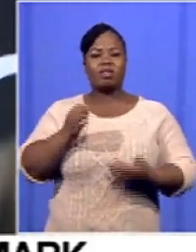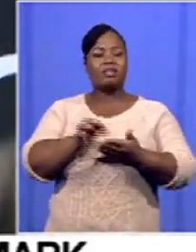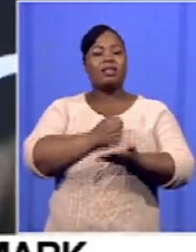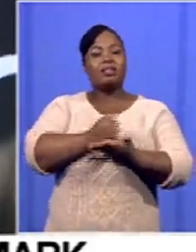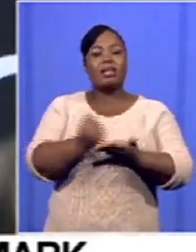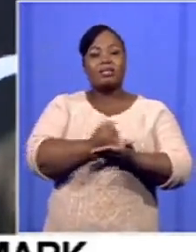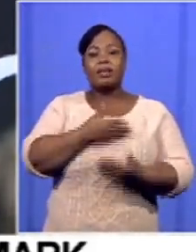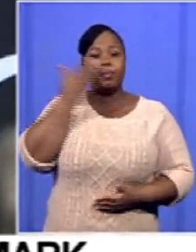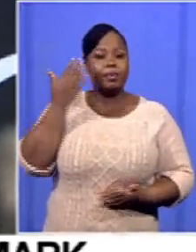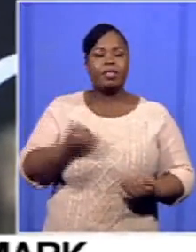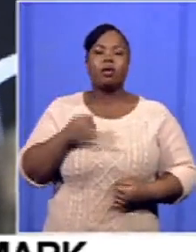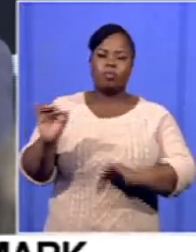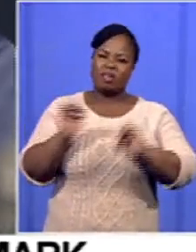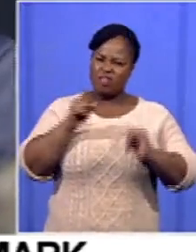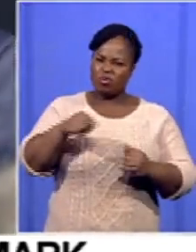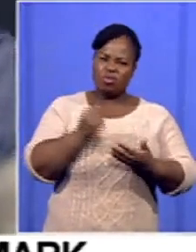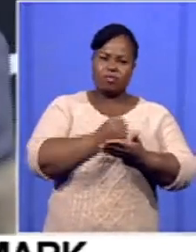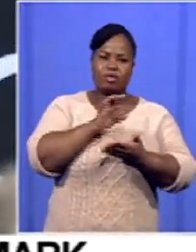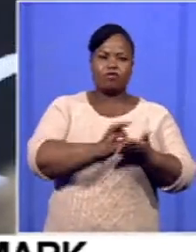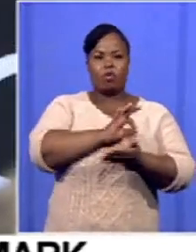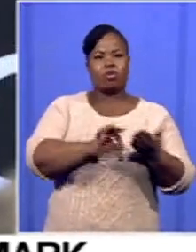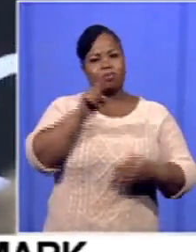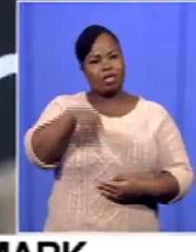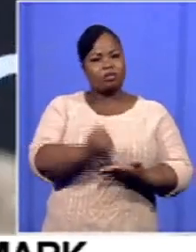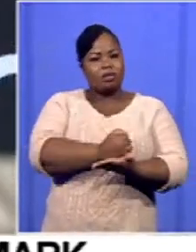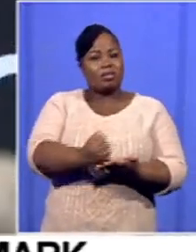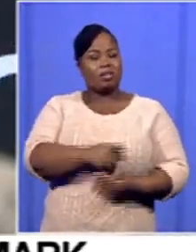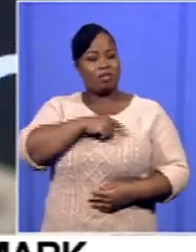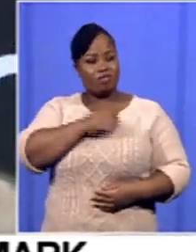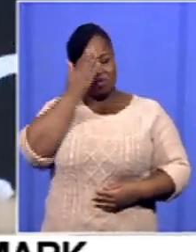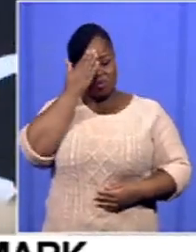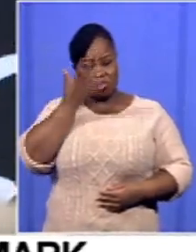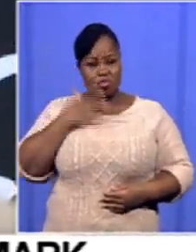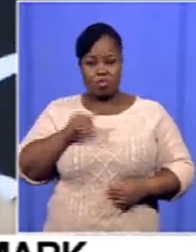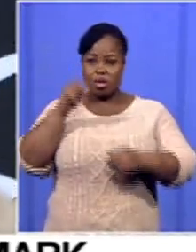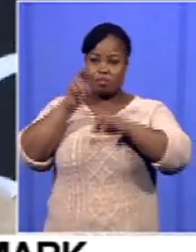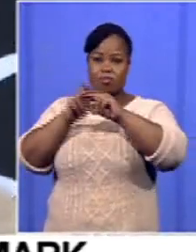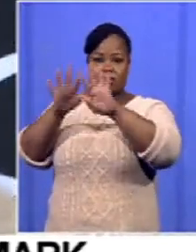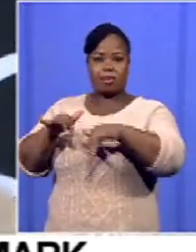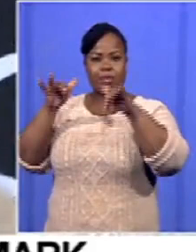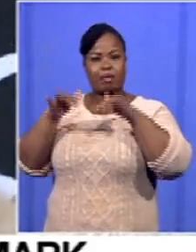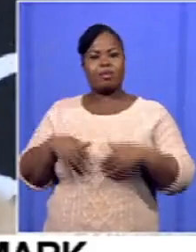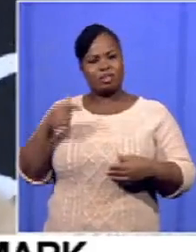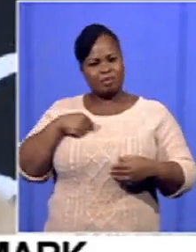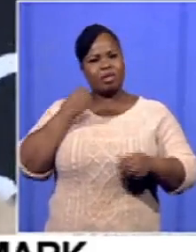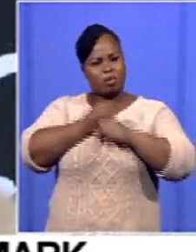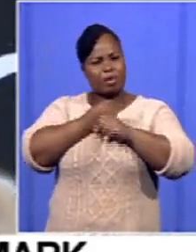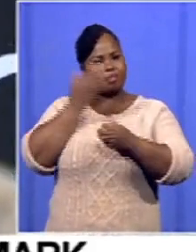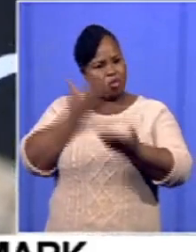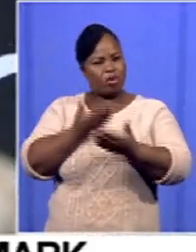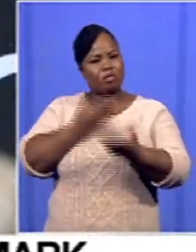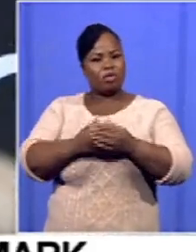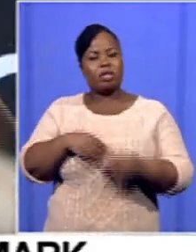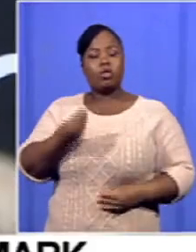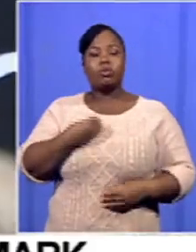invite you to register to vote. If you are a young person and you know that you want to lead in parliament, I'm going to make it possible that we have